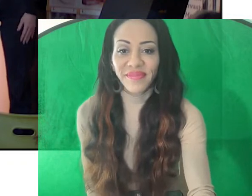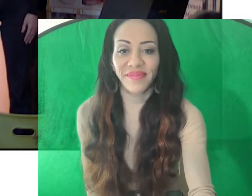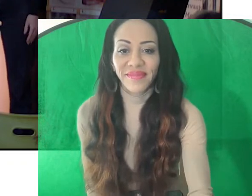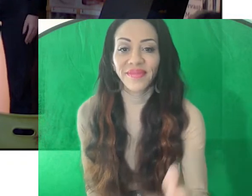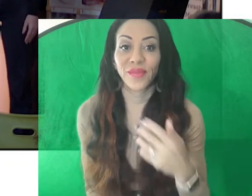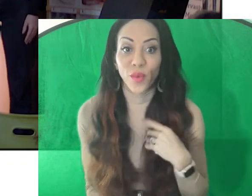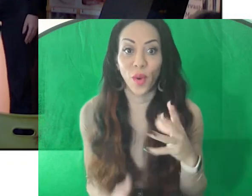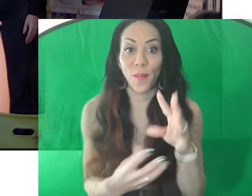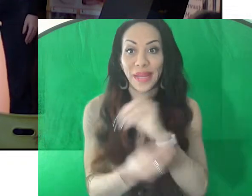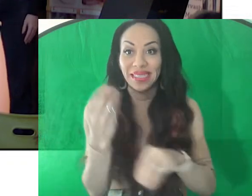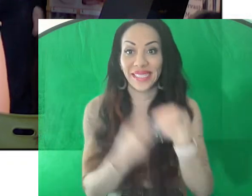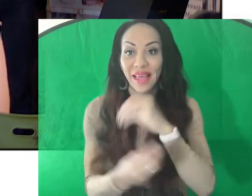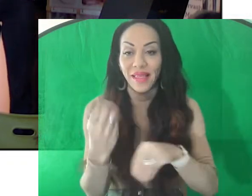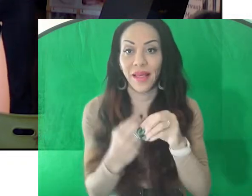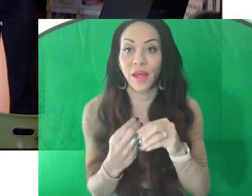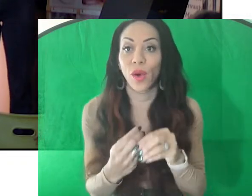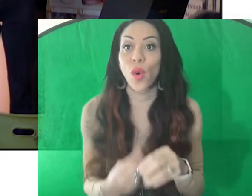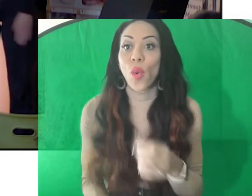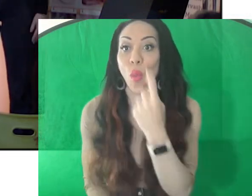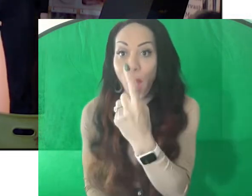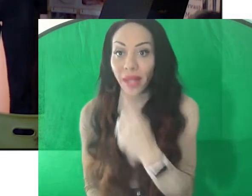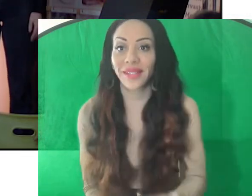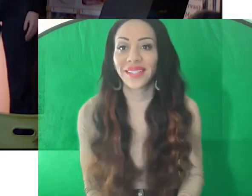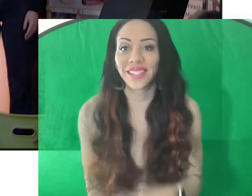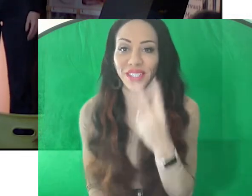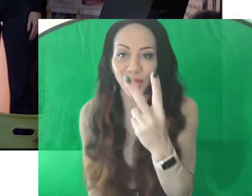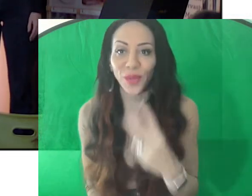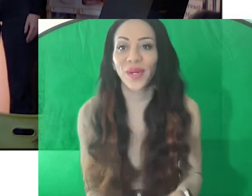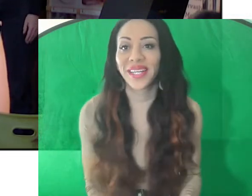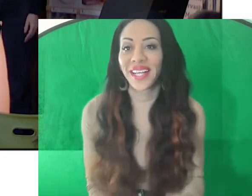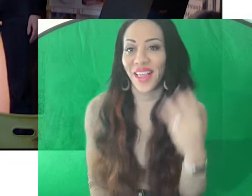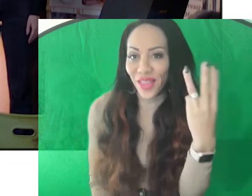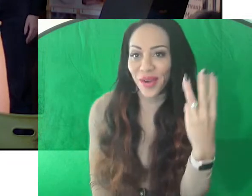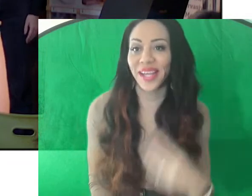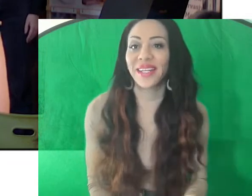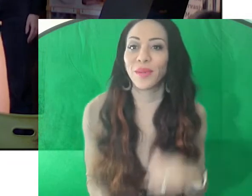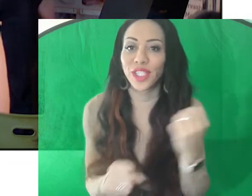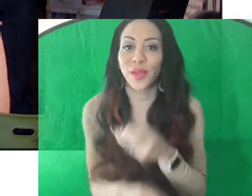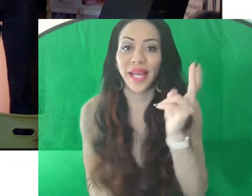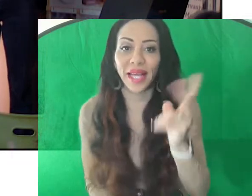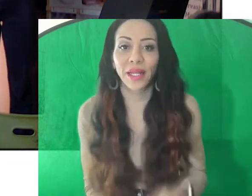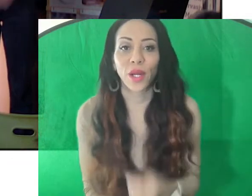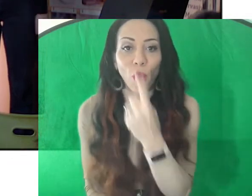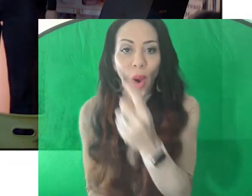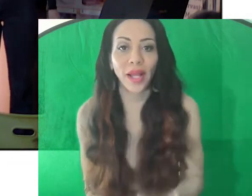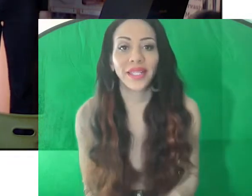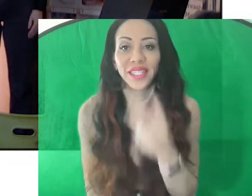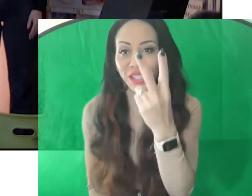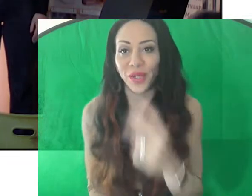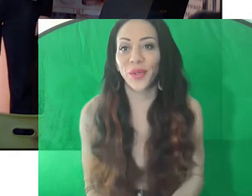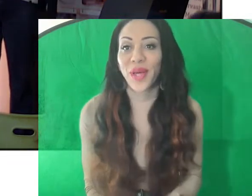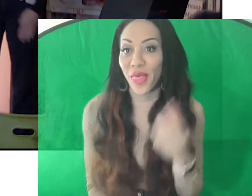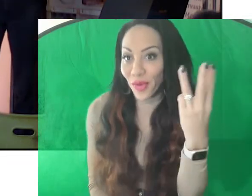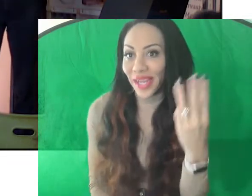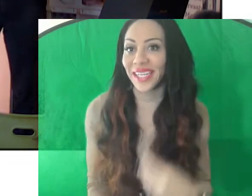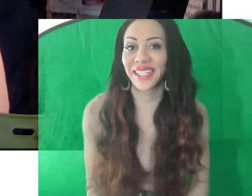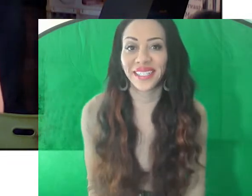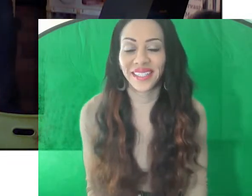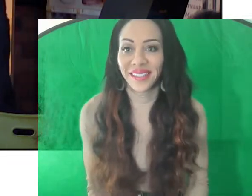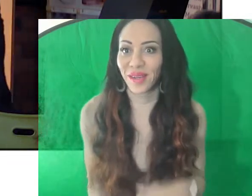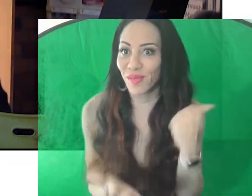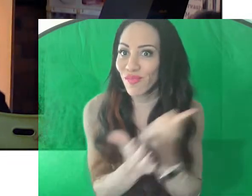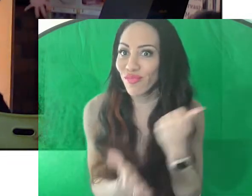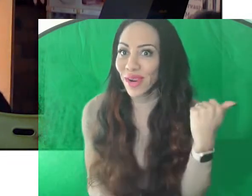So 1, 2, 3. Let's do it again. 1, 2, 3. Brilliant. You have all